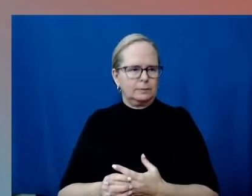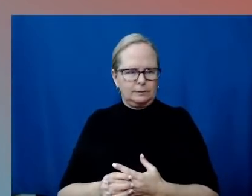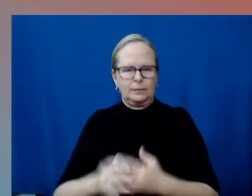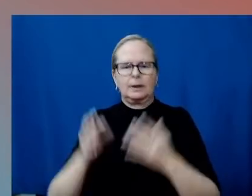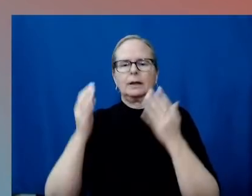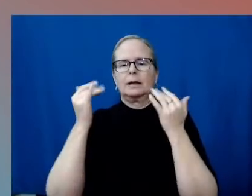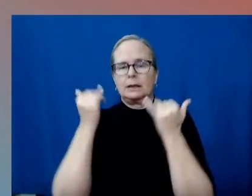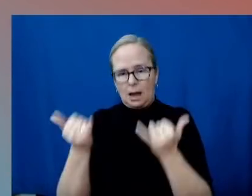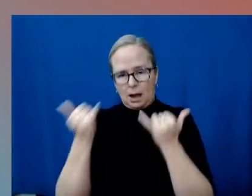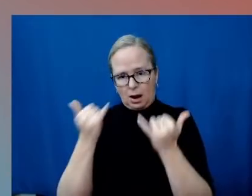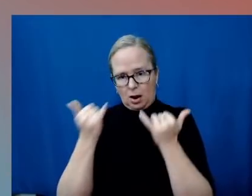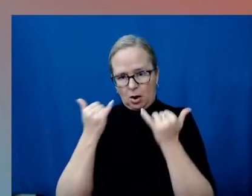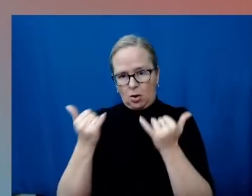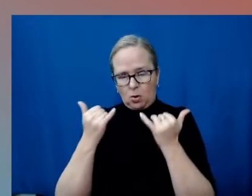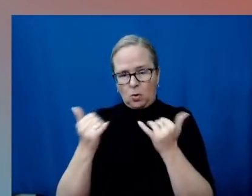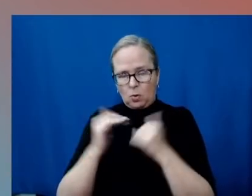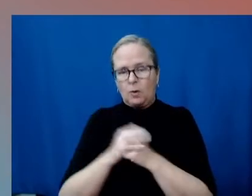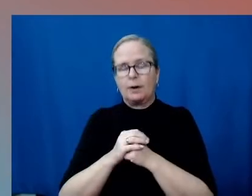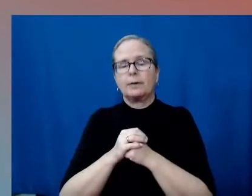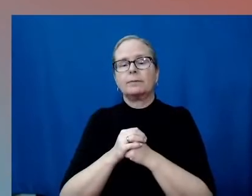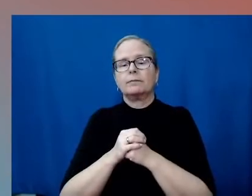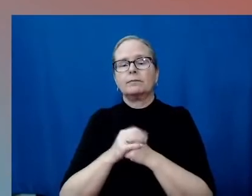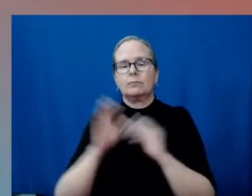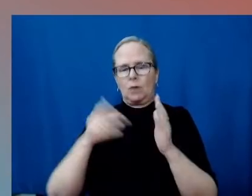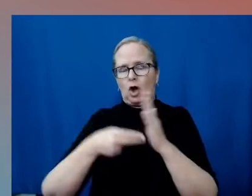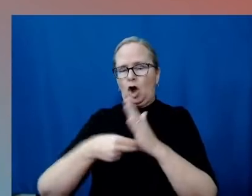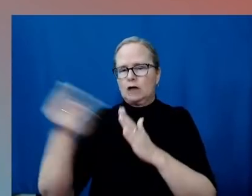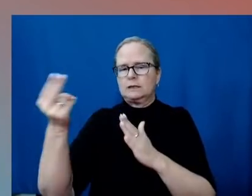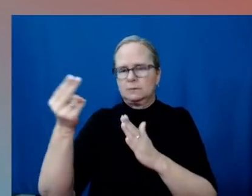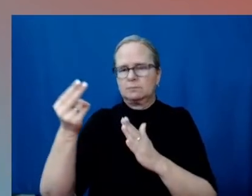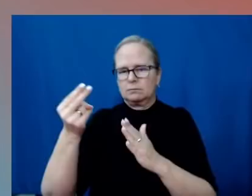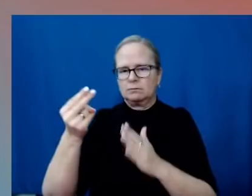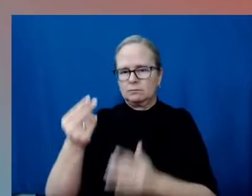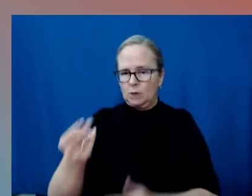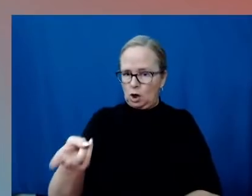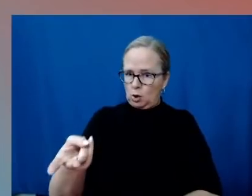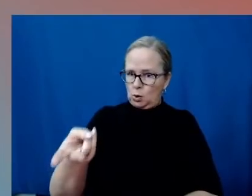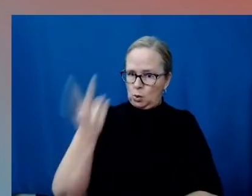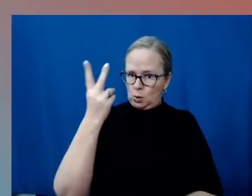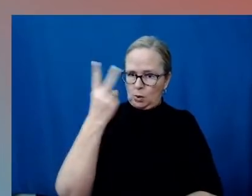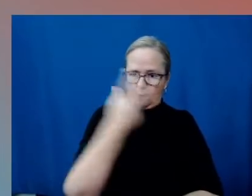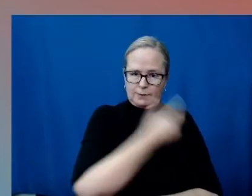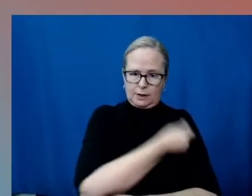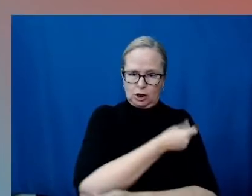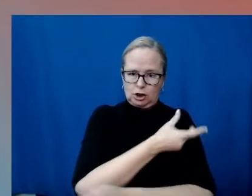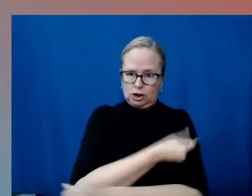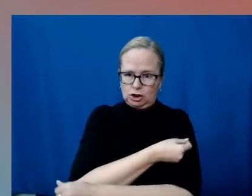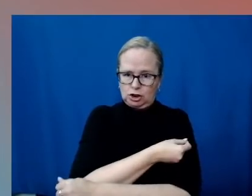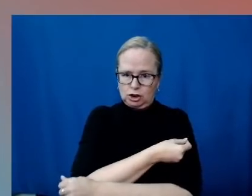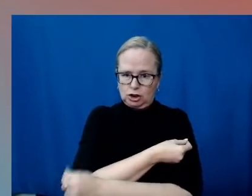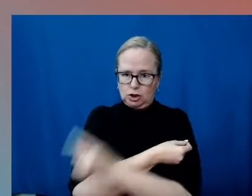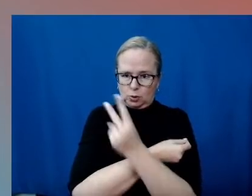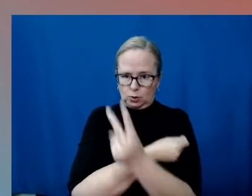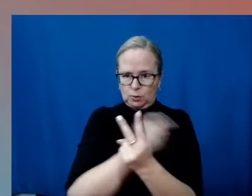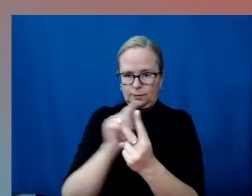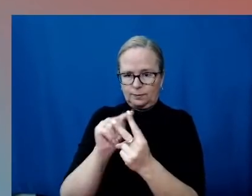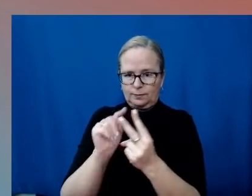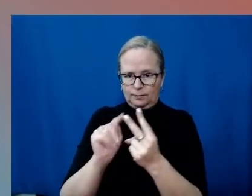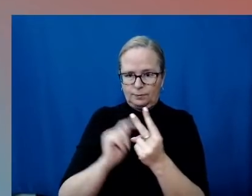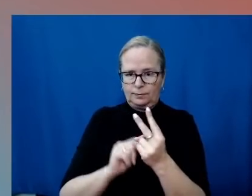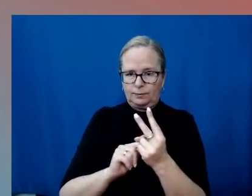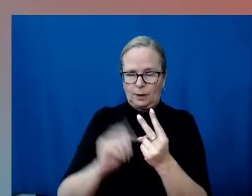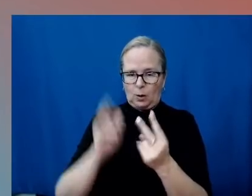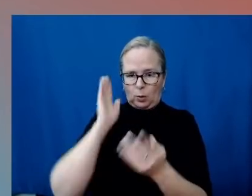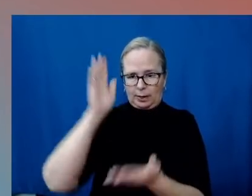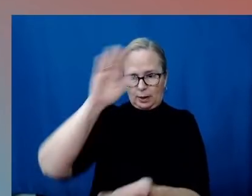right now, I think let's be honest and say that 2 vaccines do